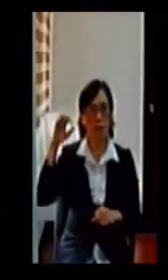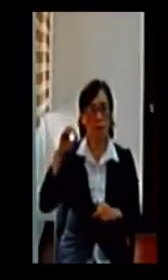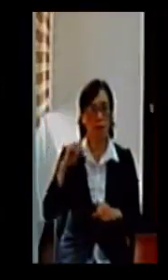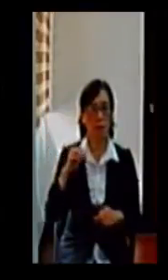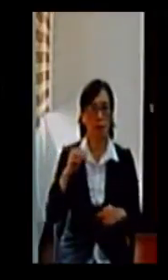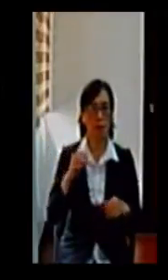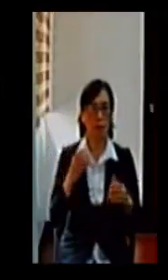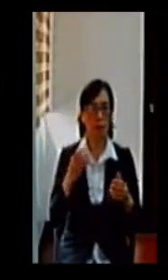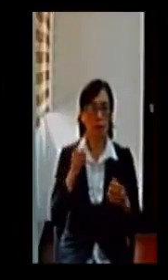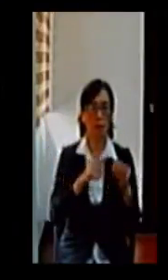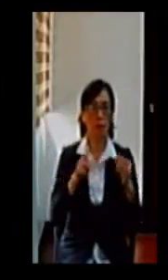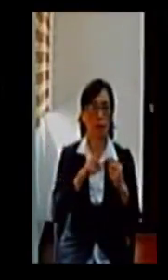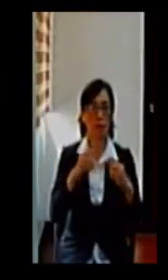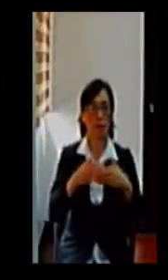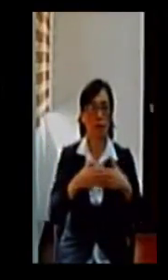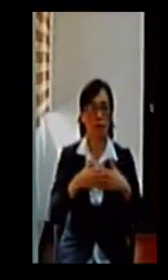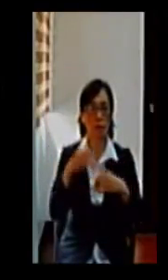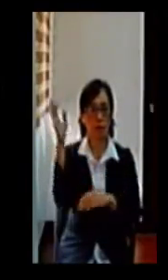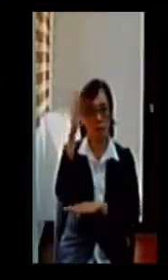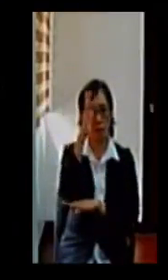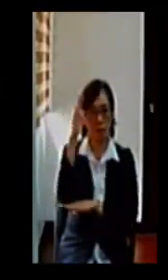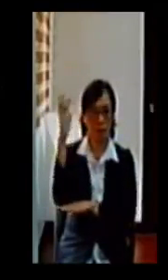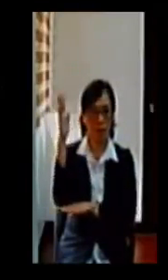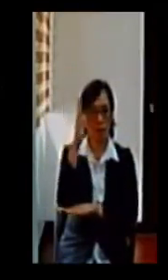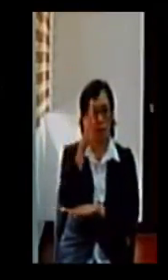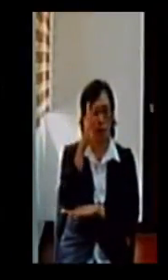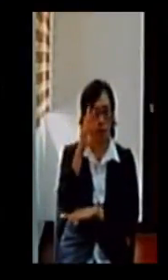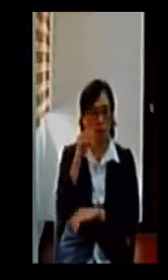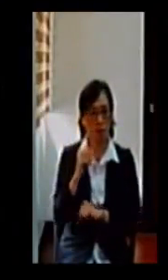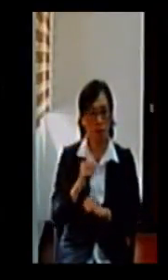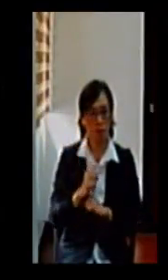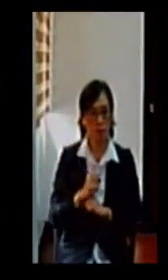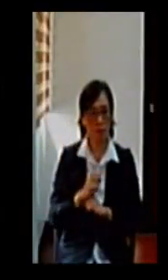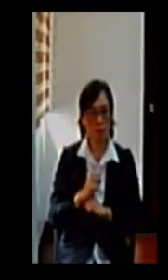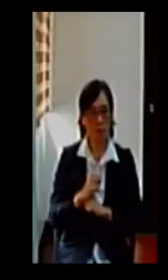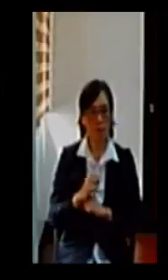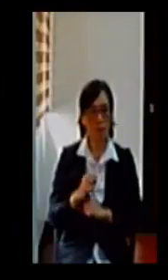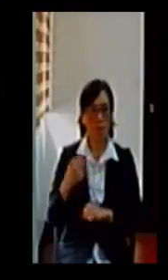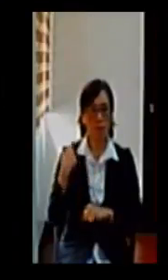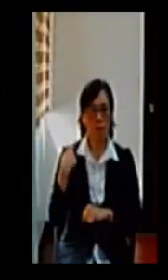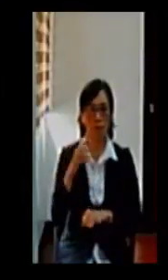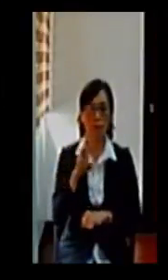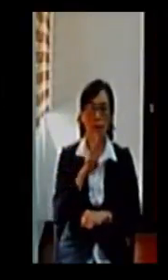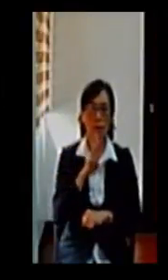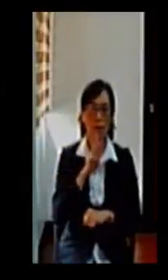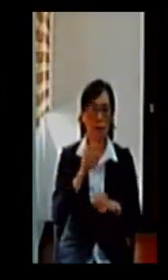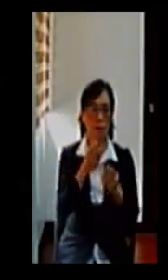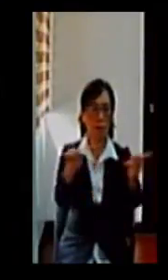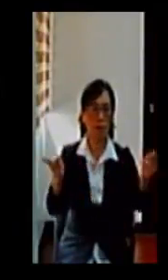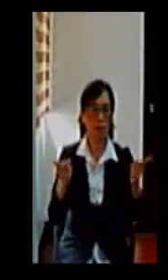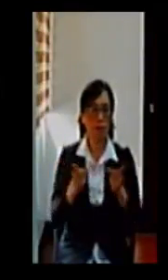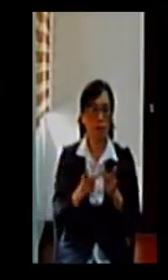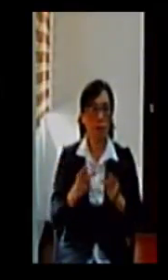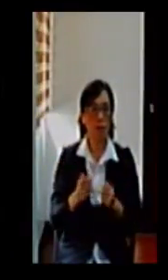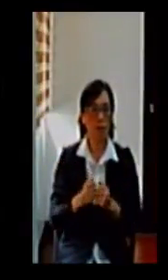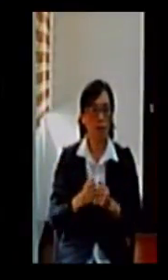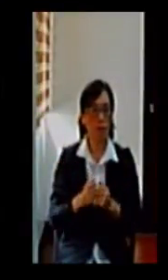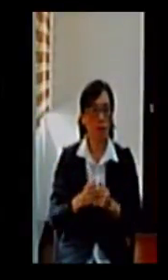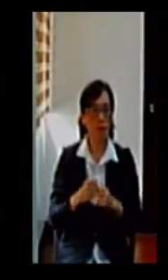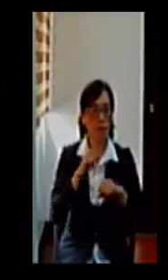near forest, rain shadow effect, you have wet areas and dry areas. When you have